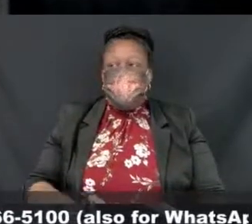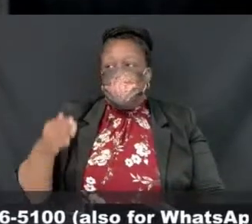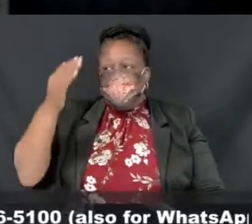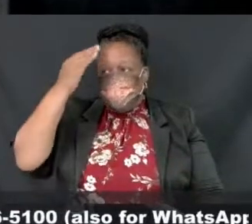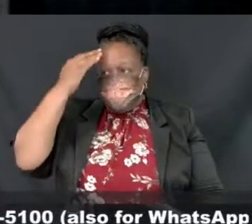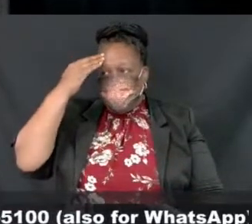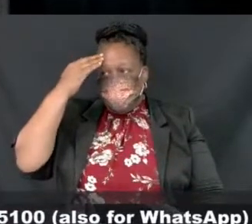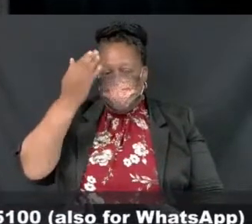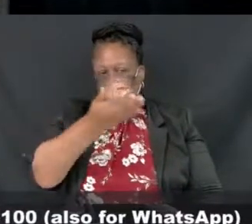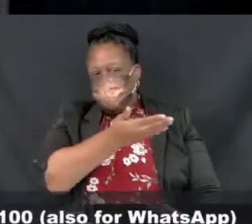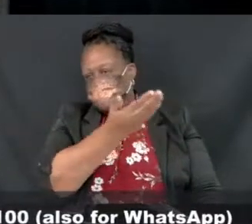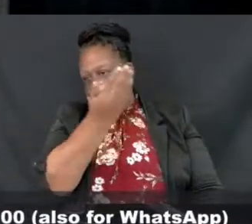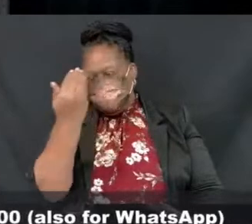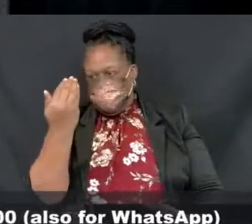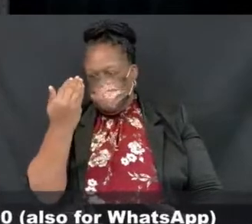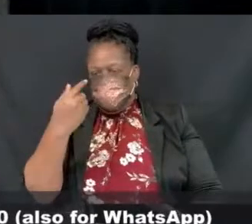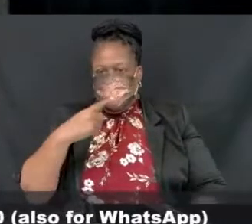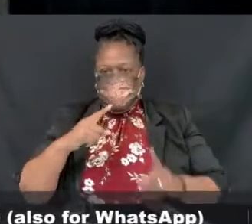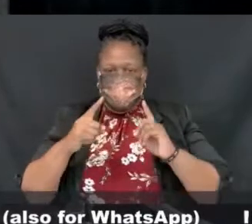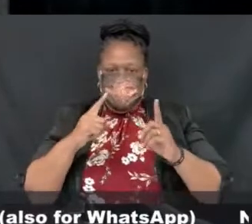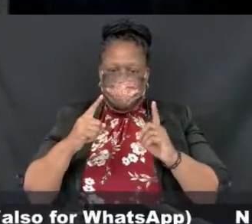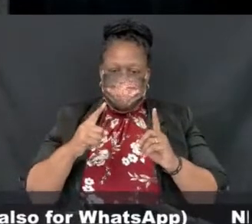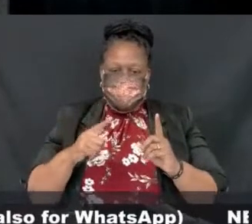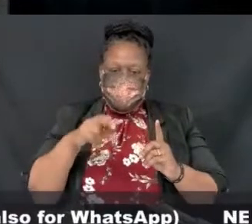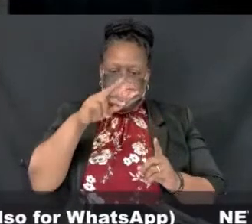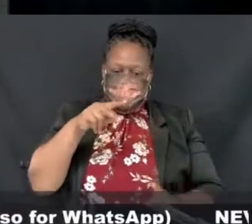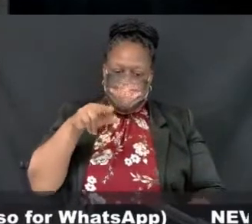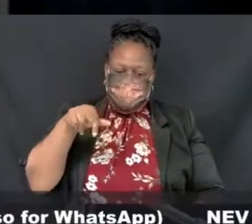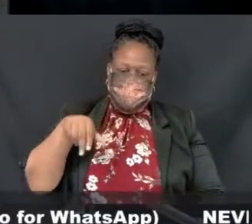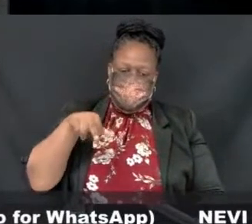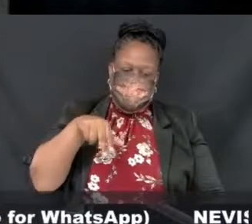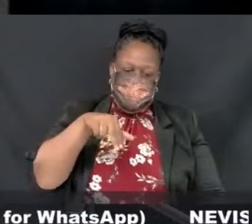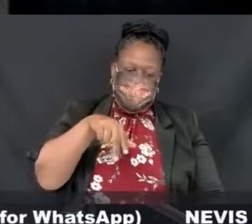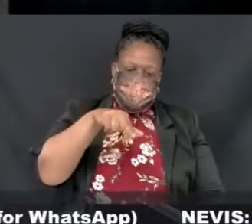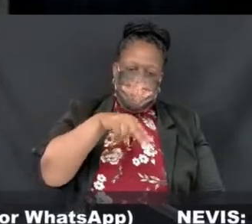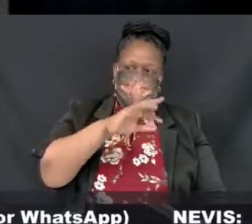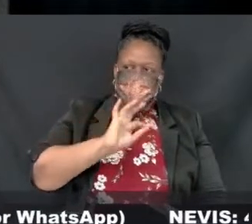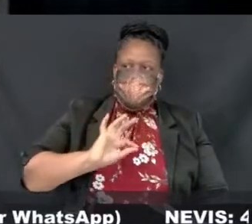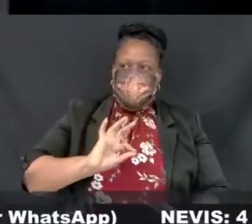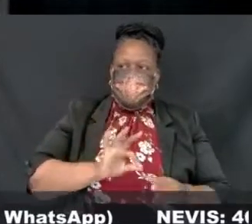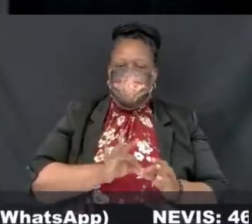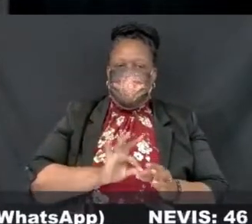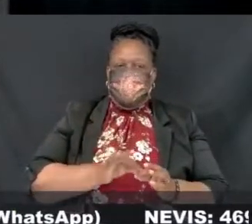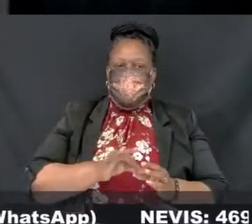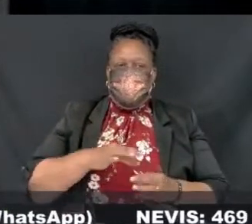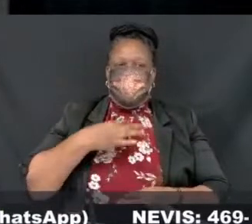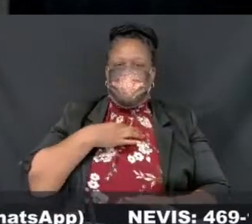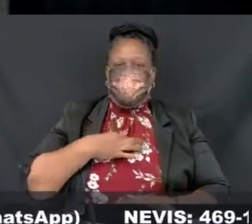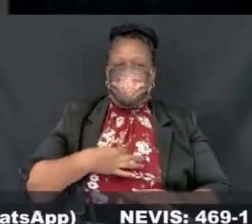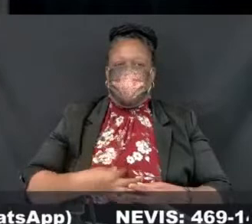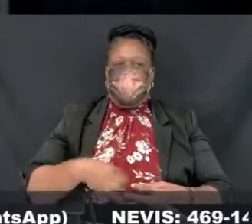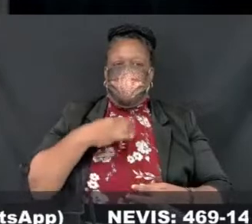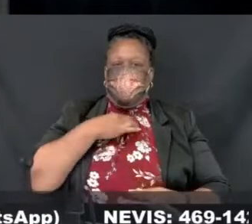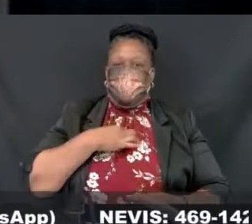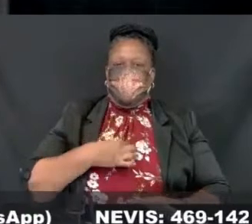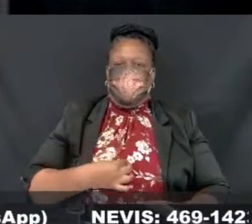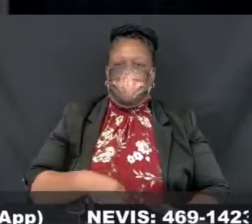be a surgeon? He has a thing that when he walking up, once you see him fix his tie 3 times,